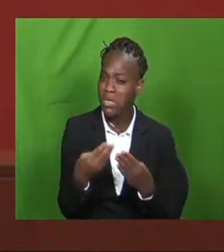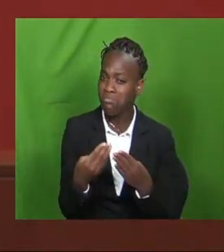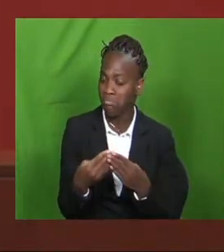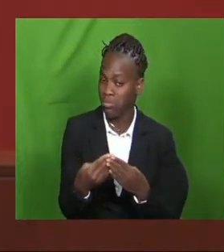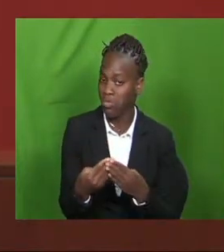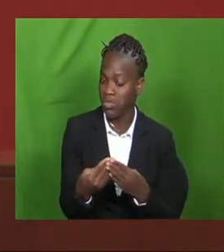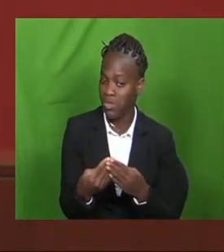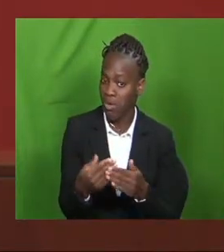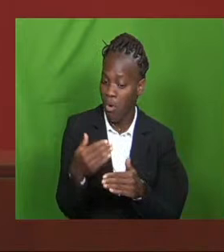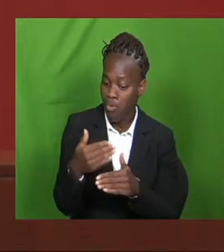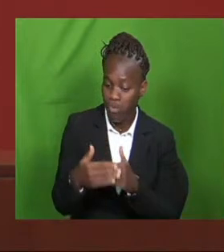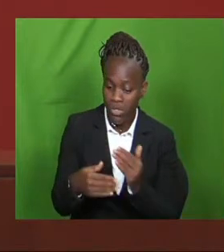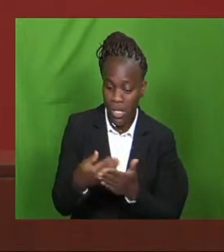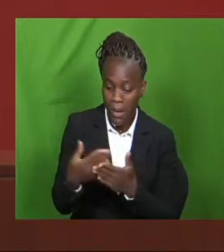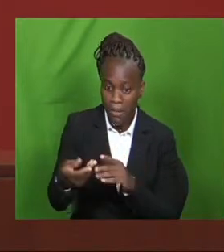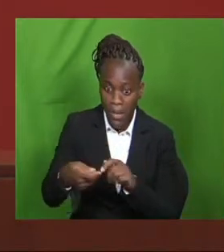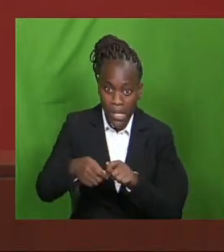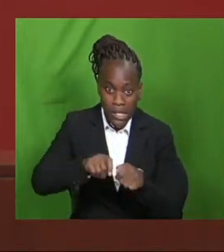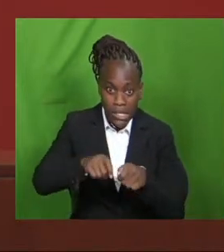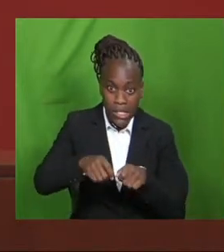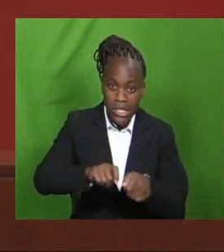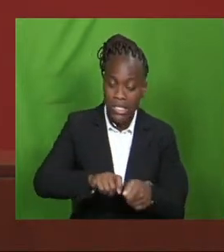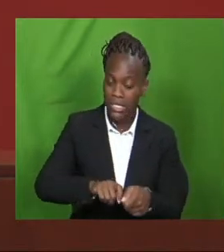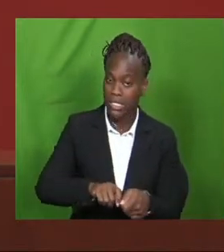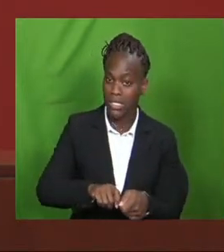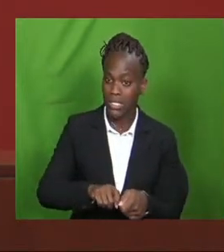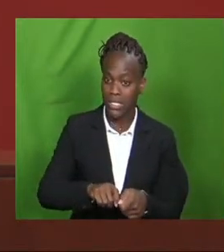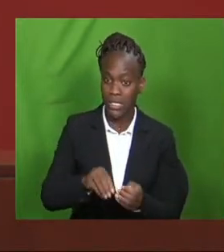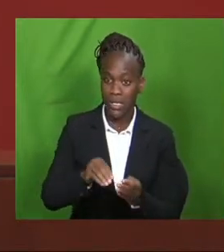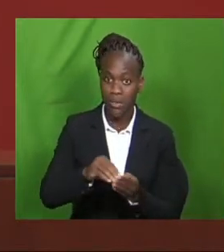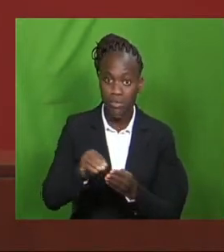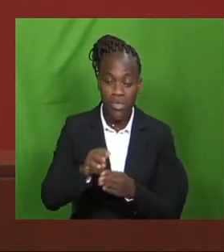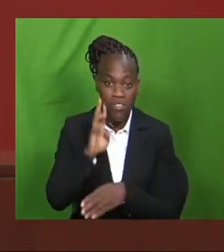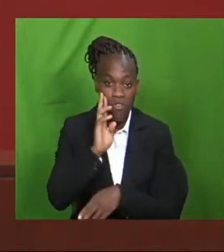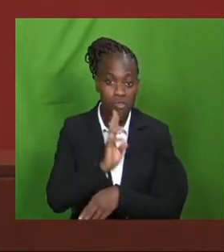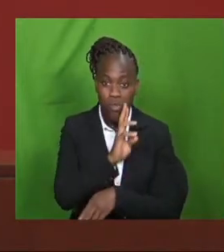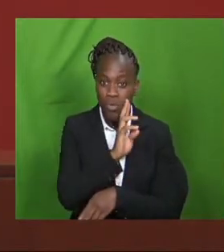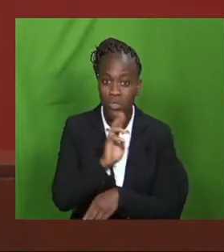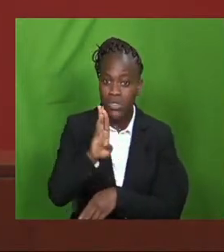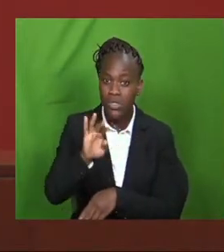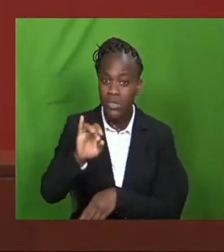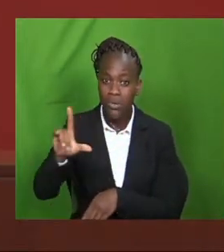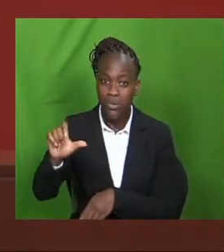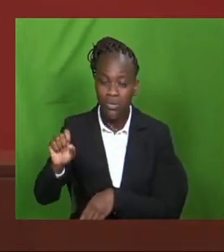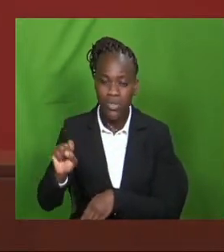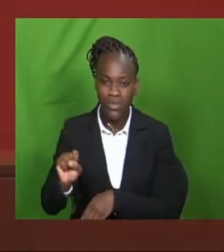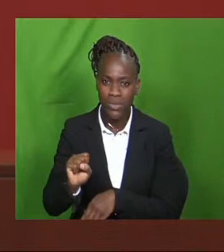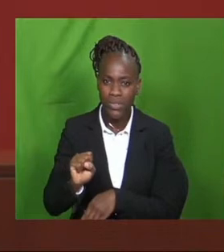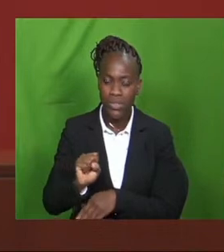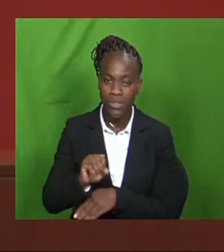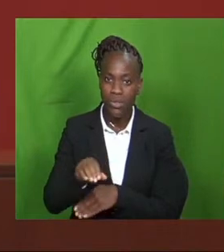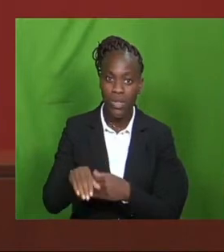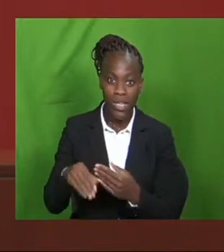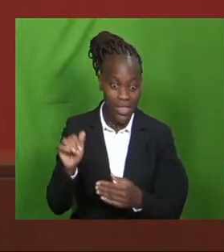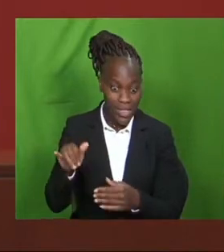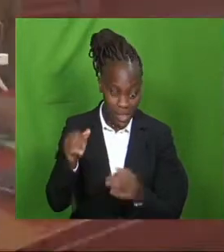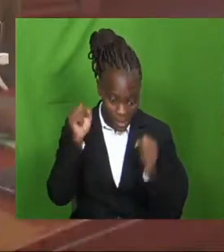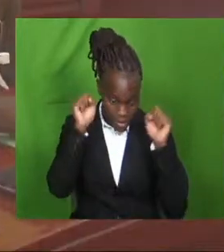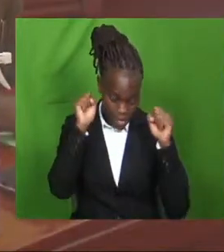processing, buying tickets, paying for hotel bills, and we must take it